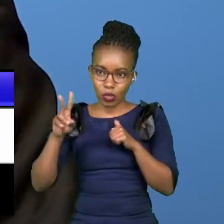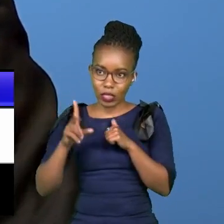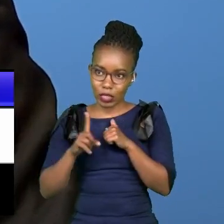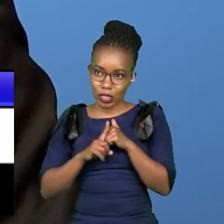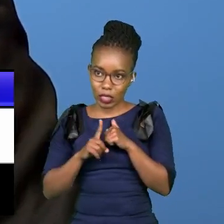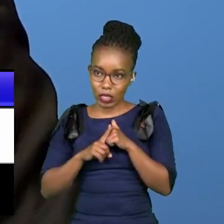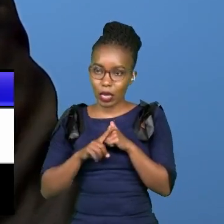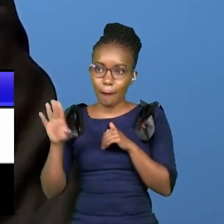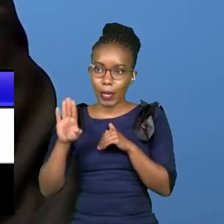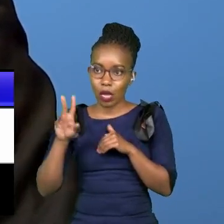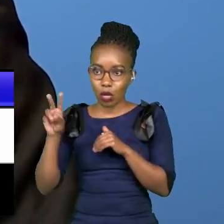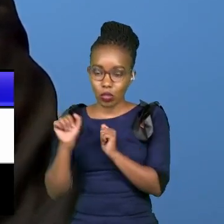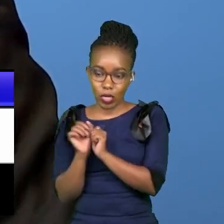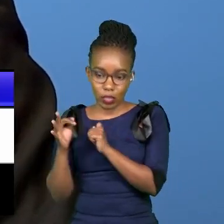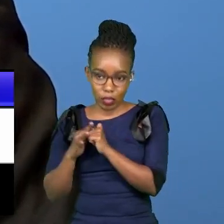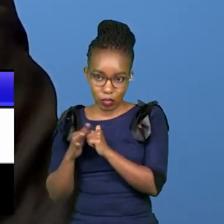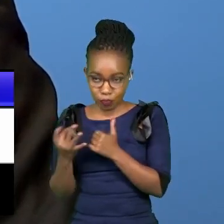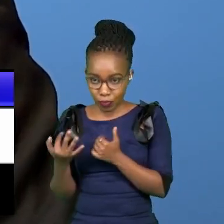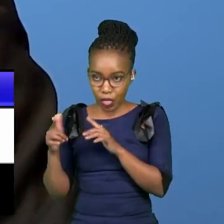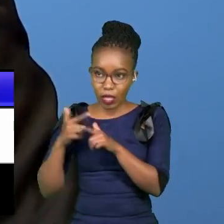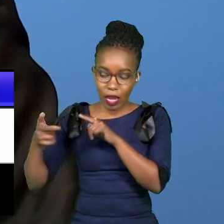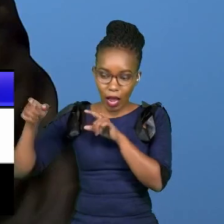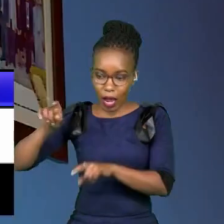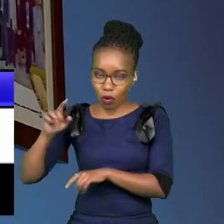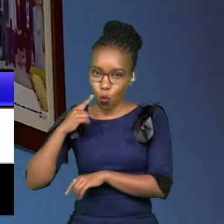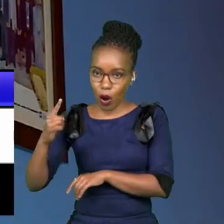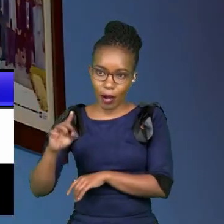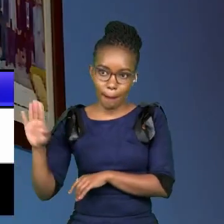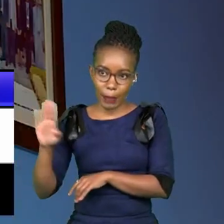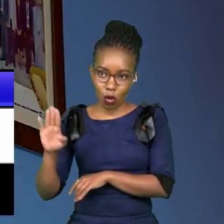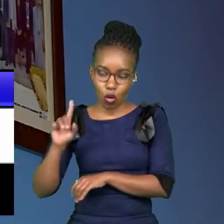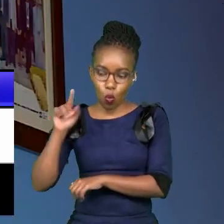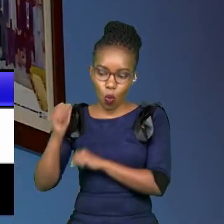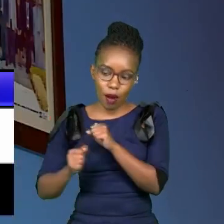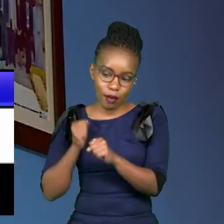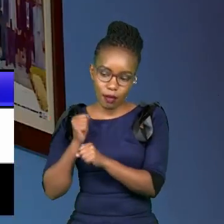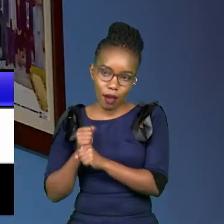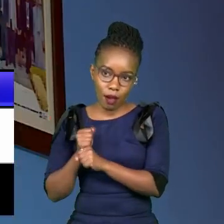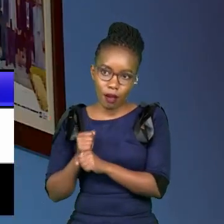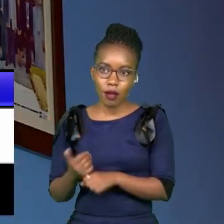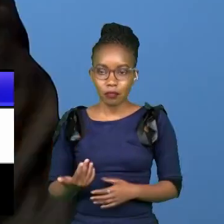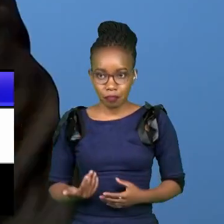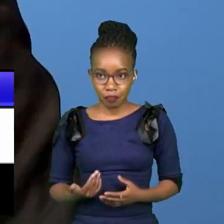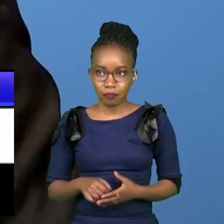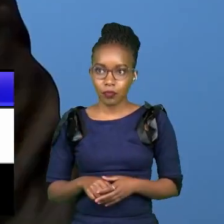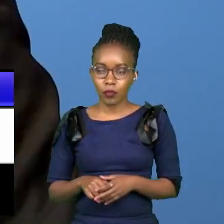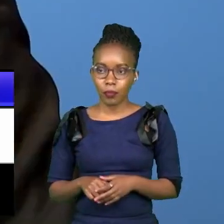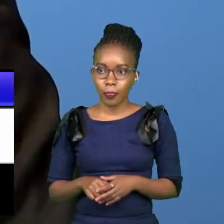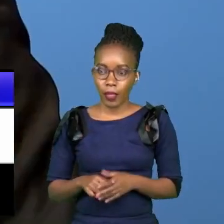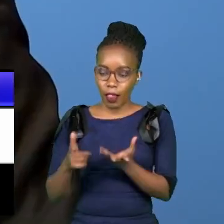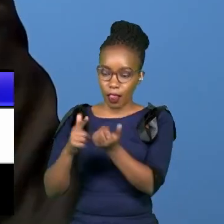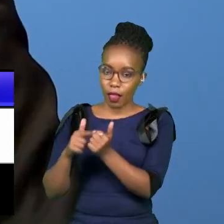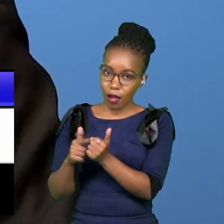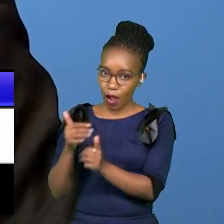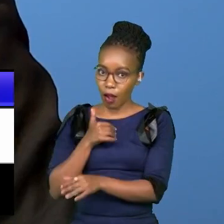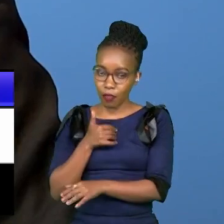Kenyan shillings in the year 2018. An increase of 100 billion in just 1 year. On the statistics that we have, we